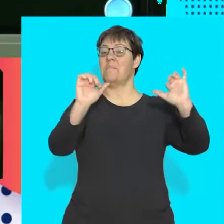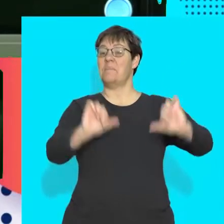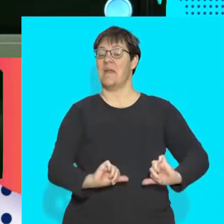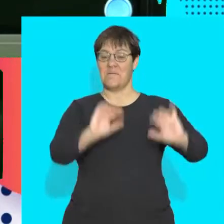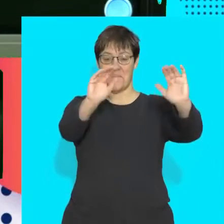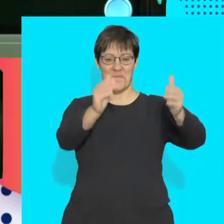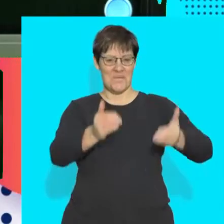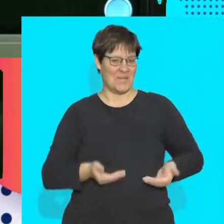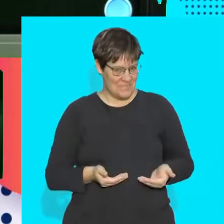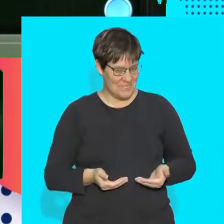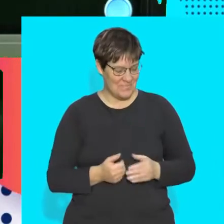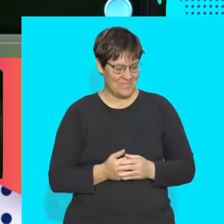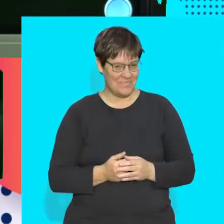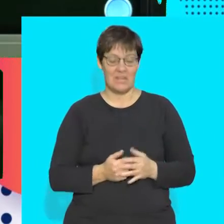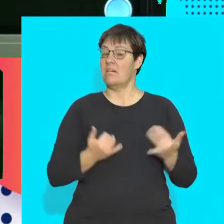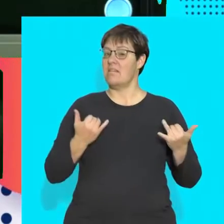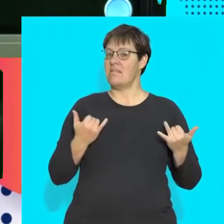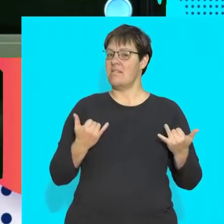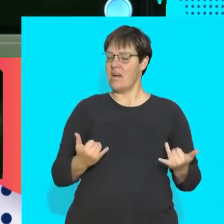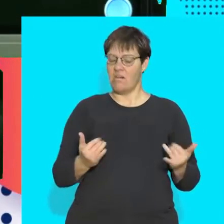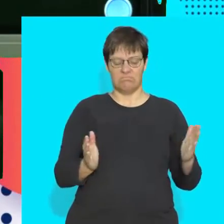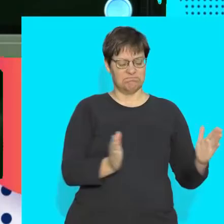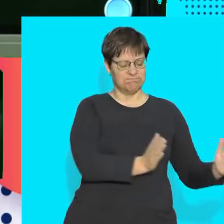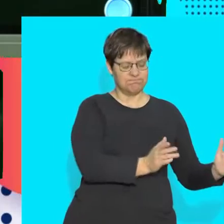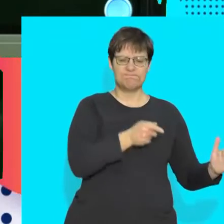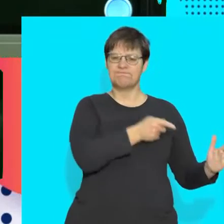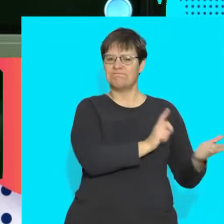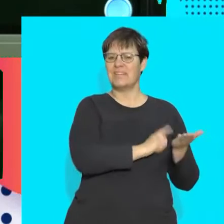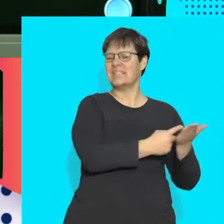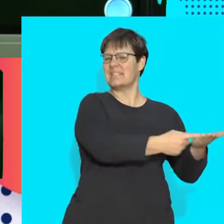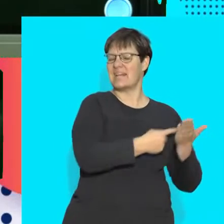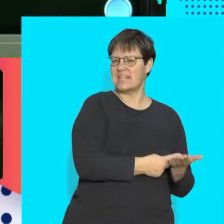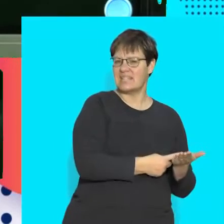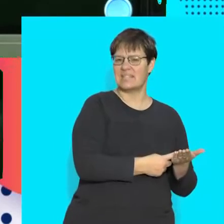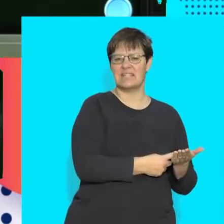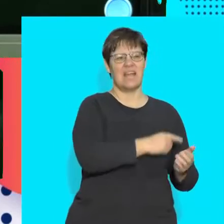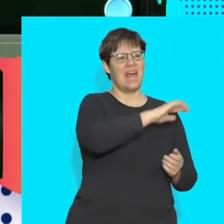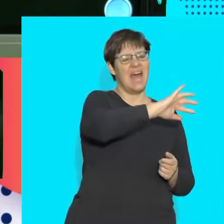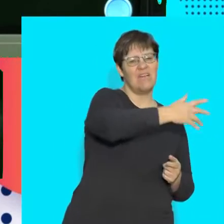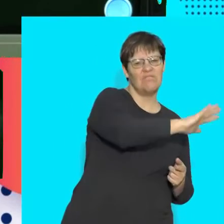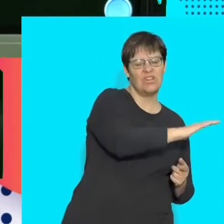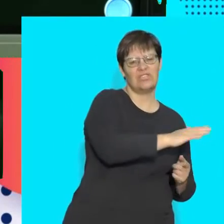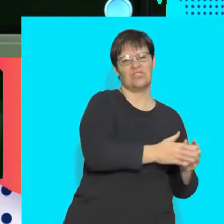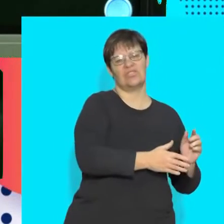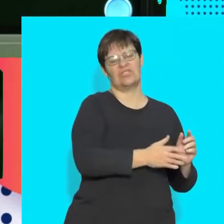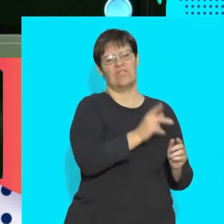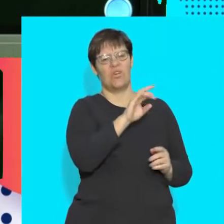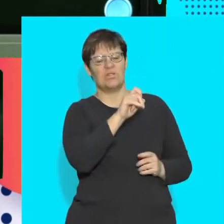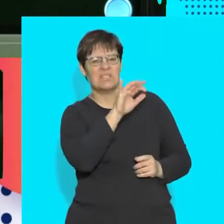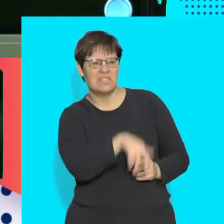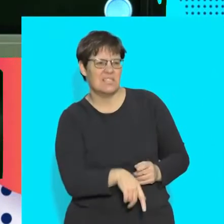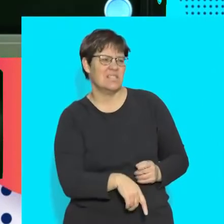Welcome back, everyone. Now, we've spoken a little bit about average velocity, average